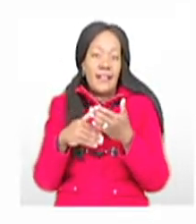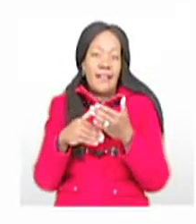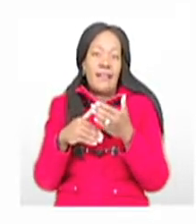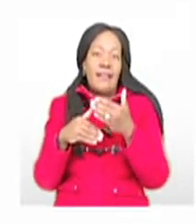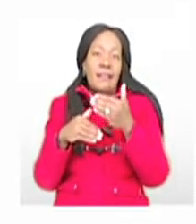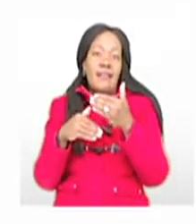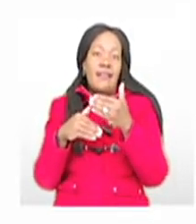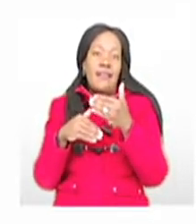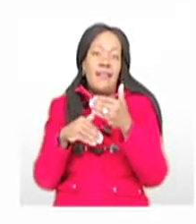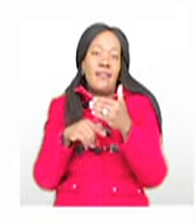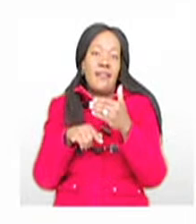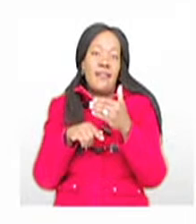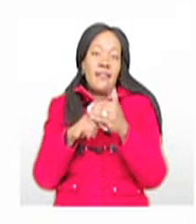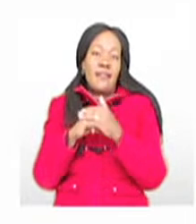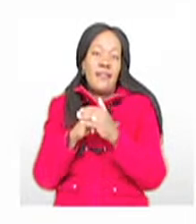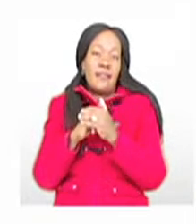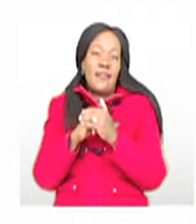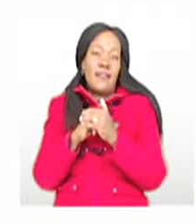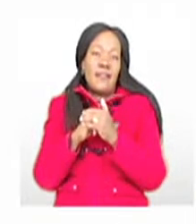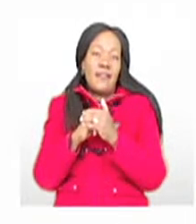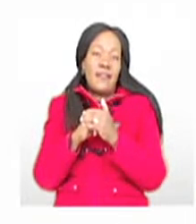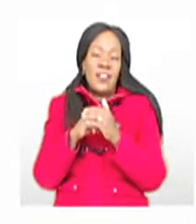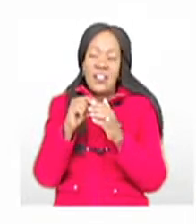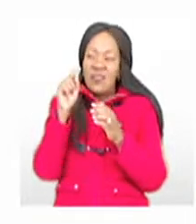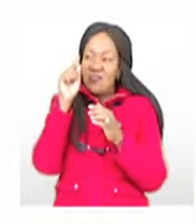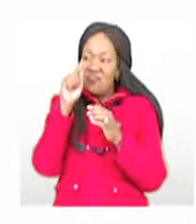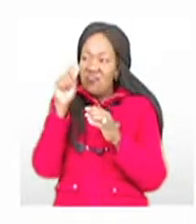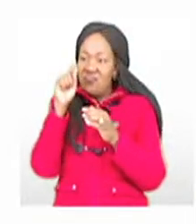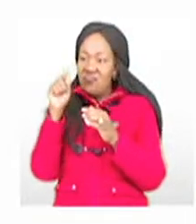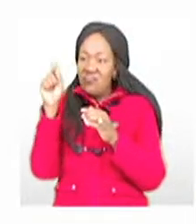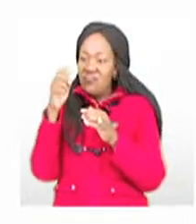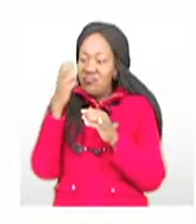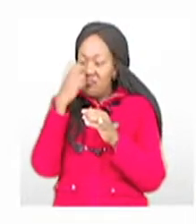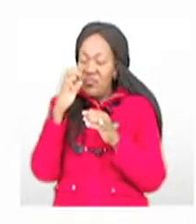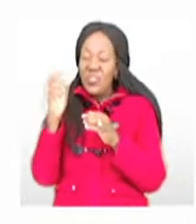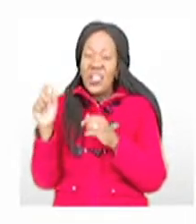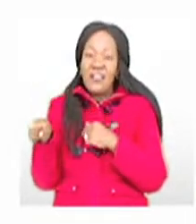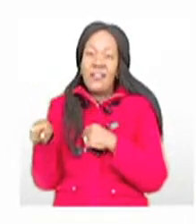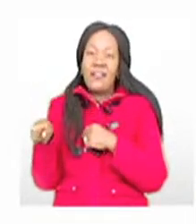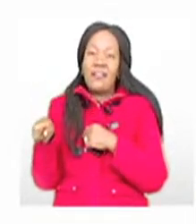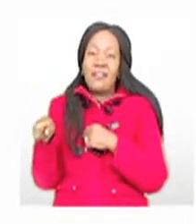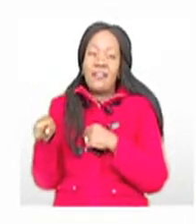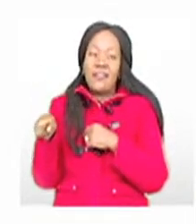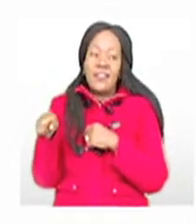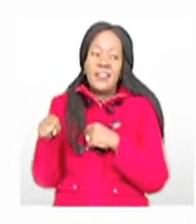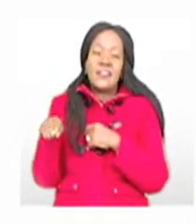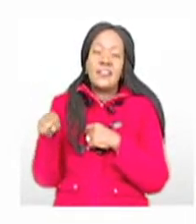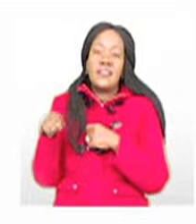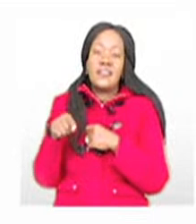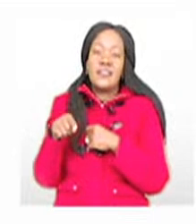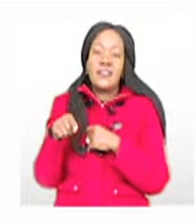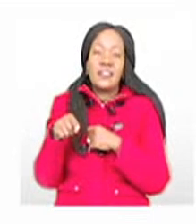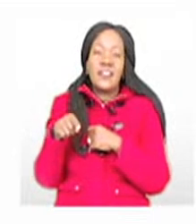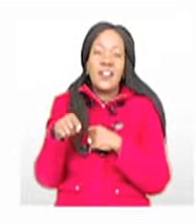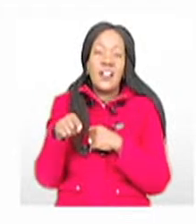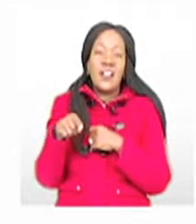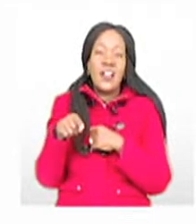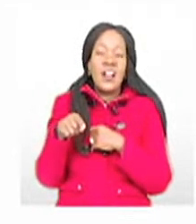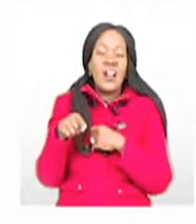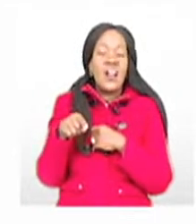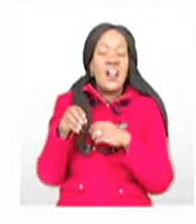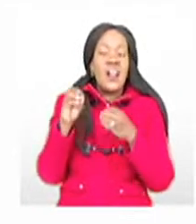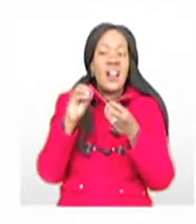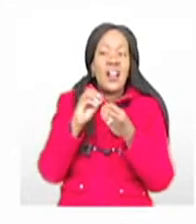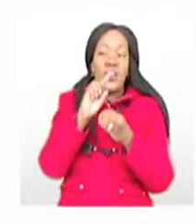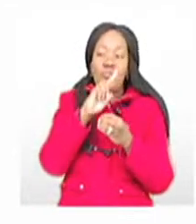bottom. There are dots right at the bottom of the branch. Count the number of